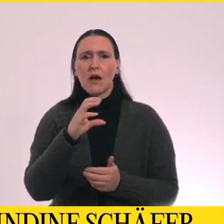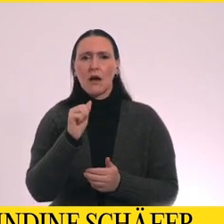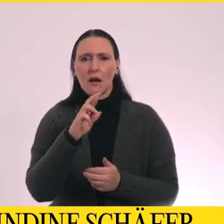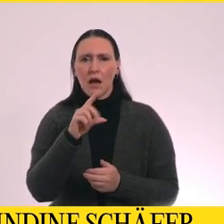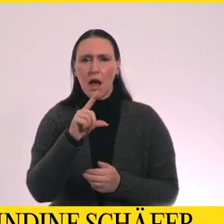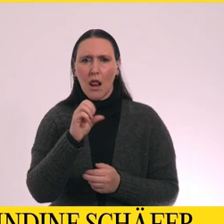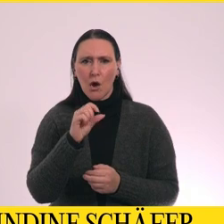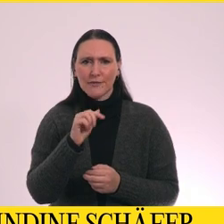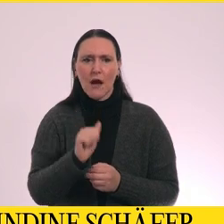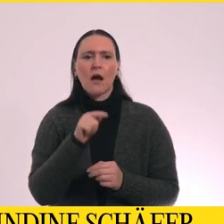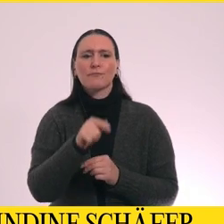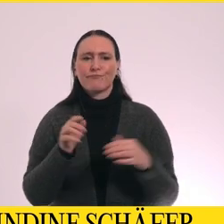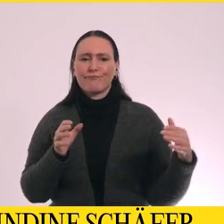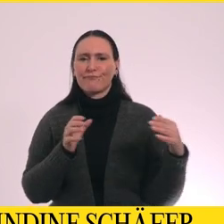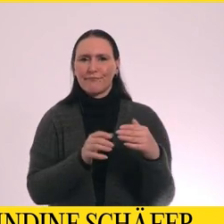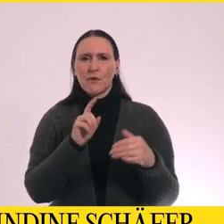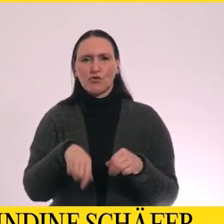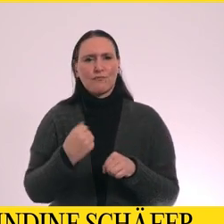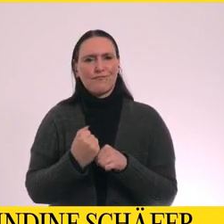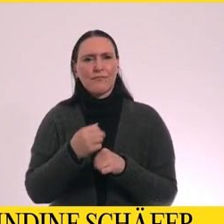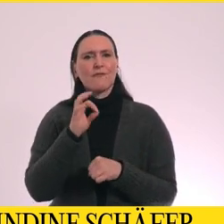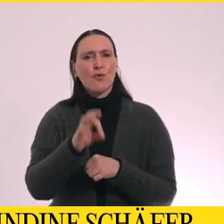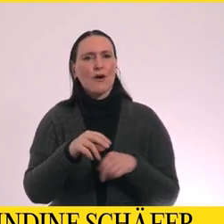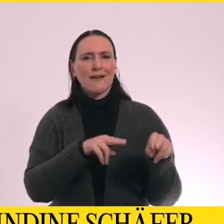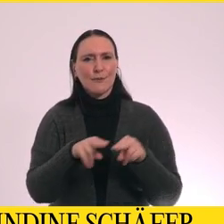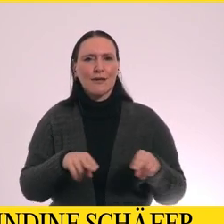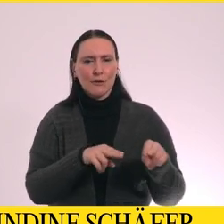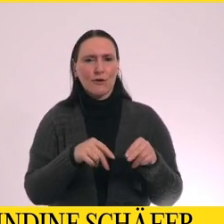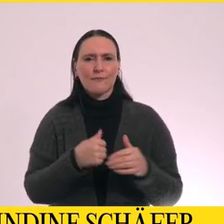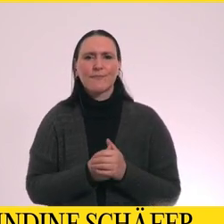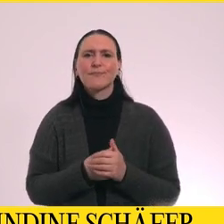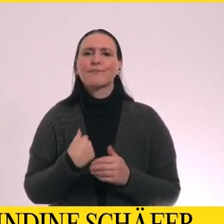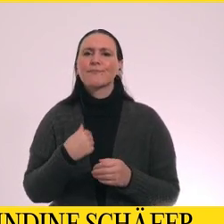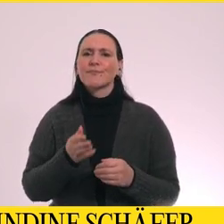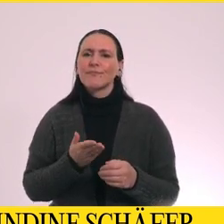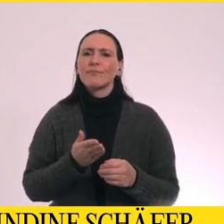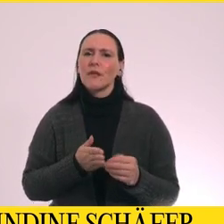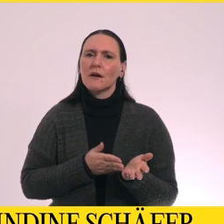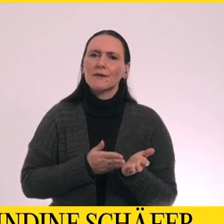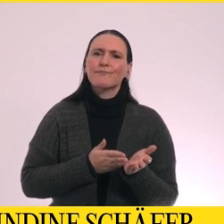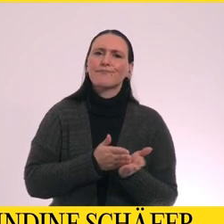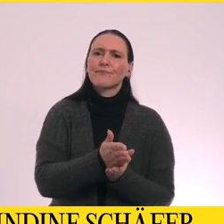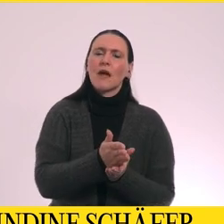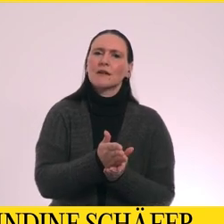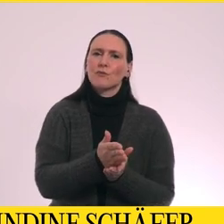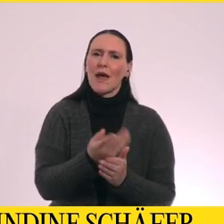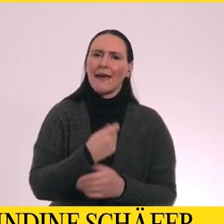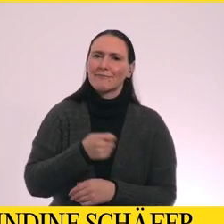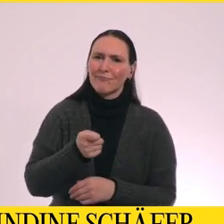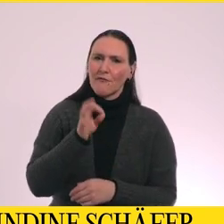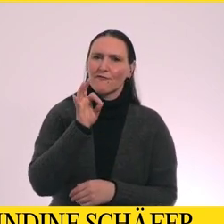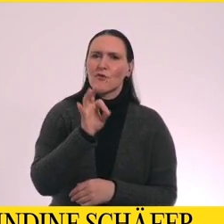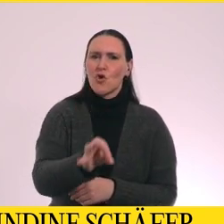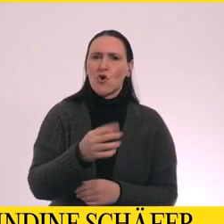later about that. And advocate for Trampoline House, it has been a very